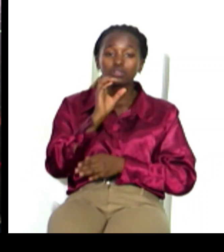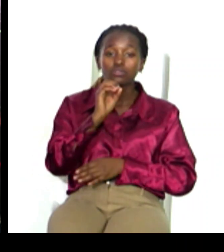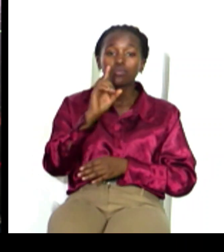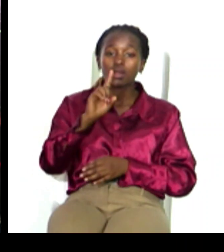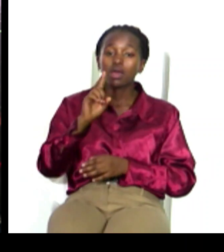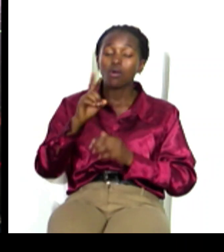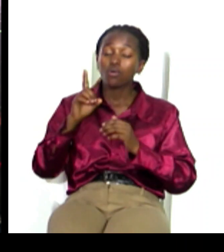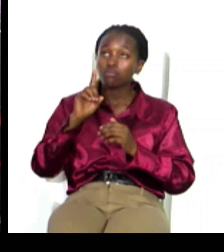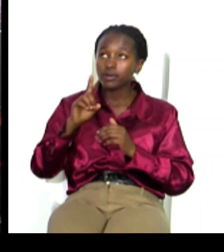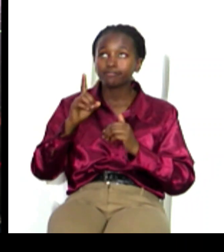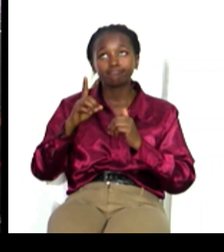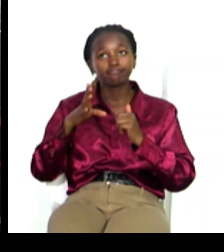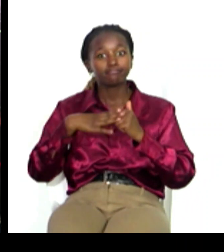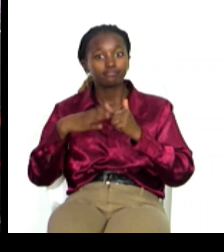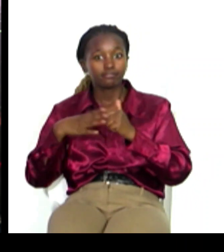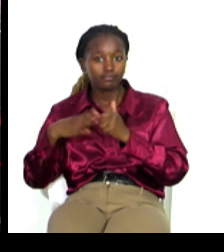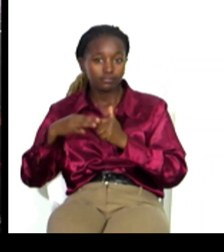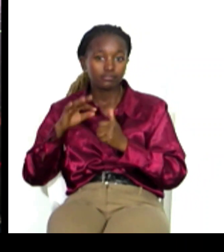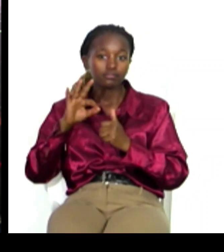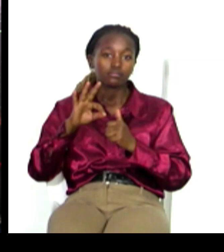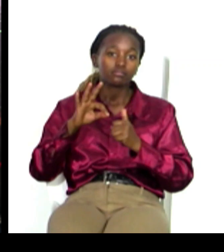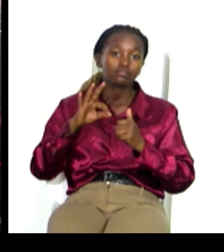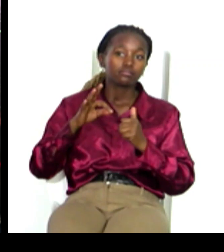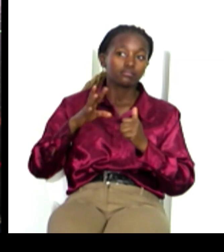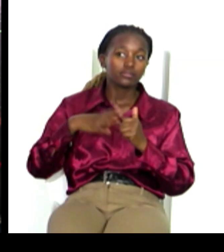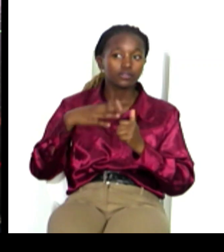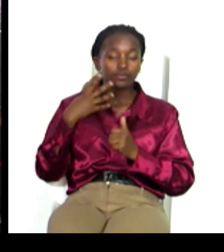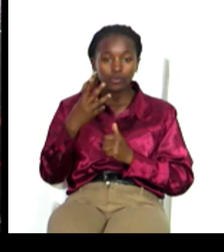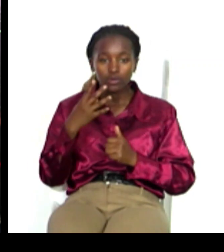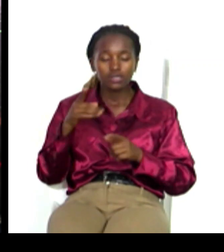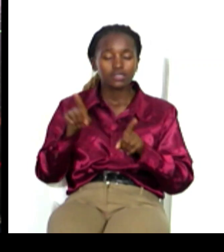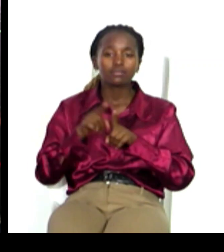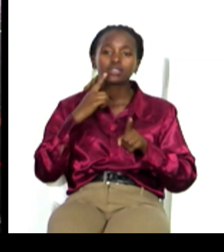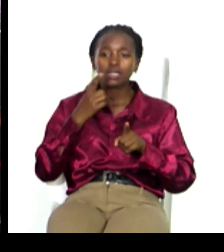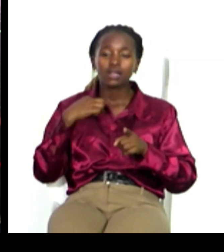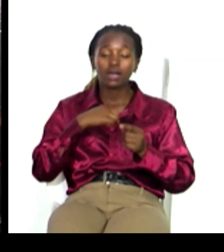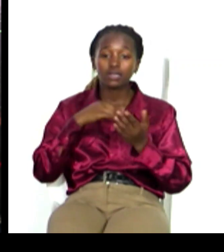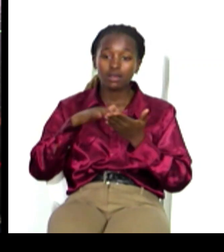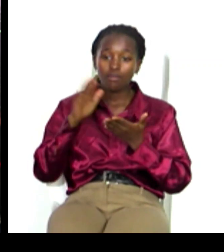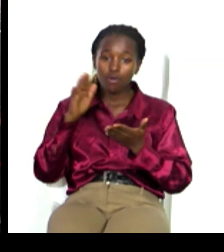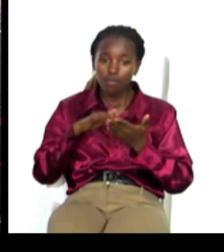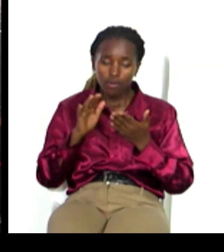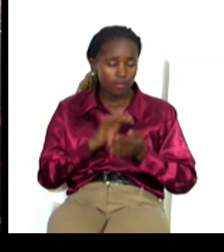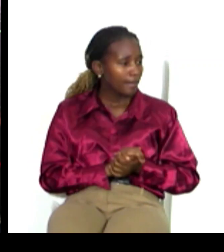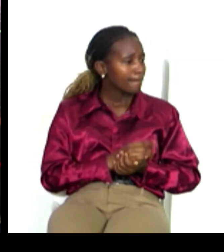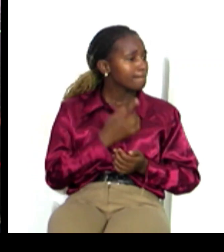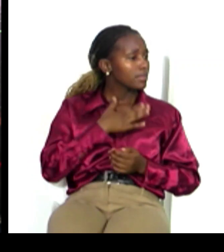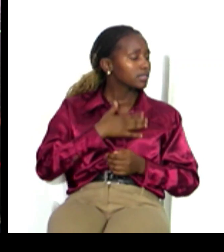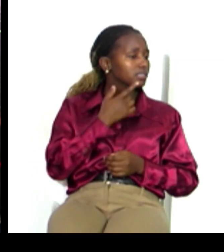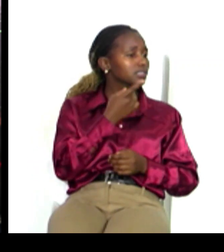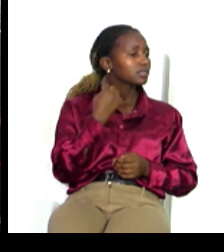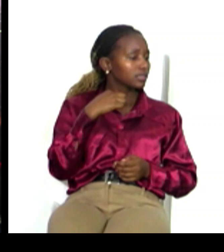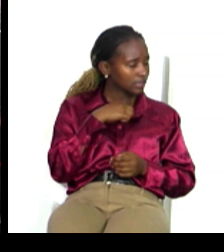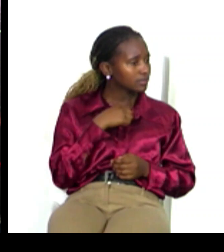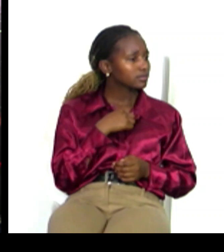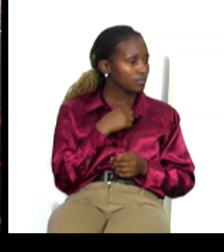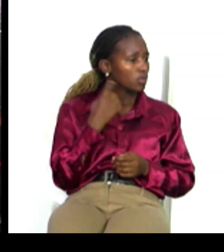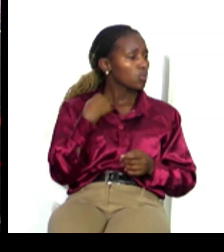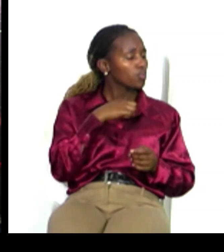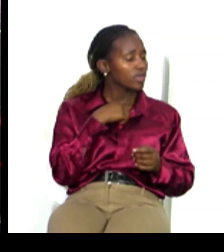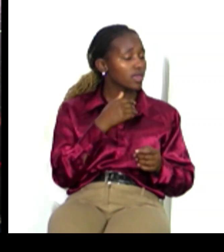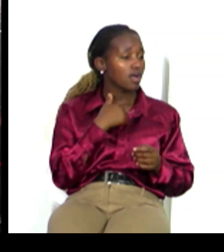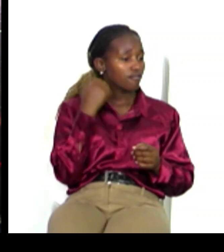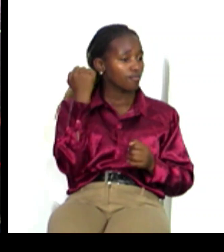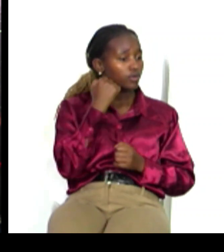0111980384. Just go there, give us your comments. Are we still in the line of